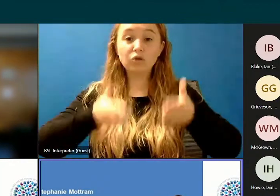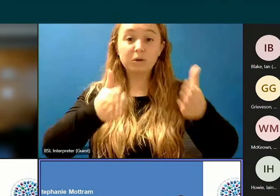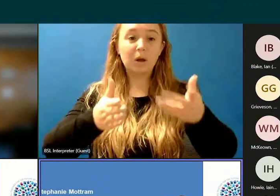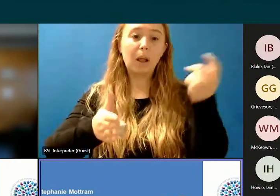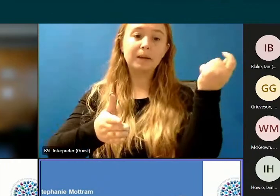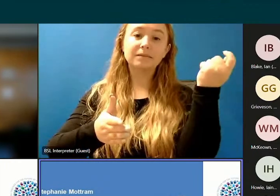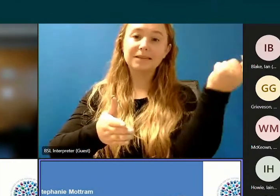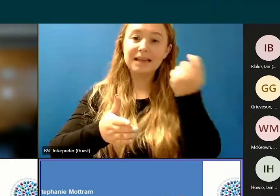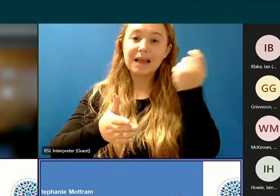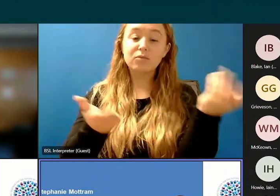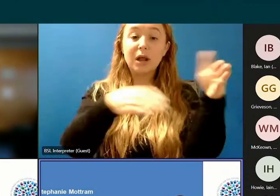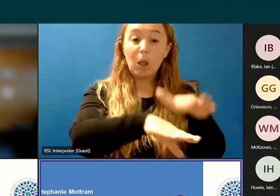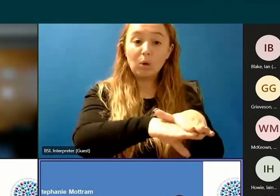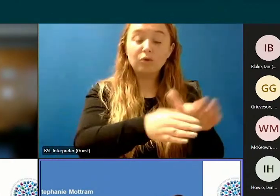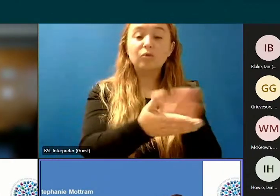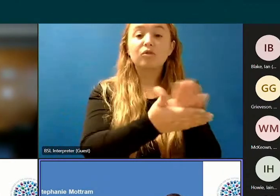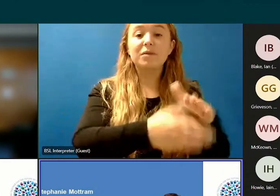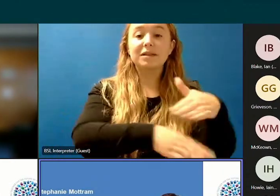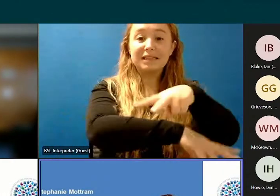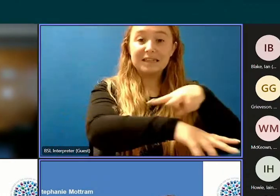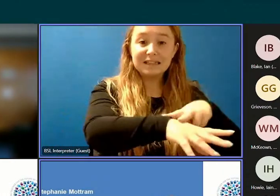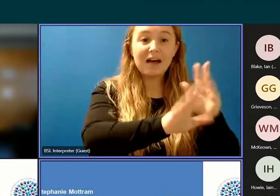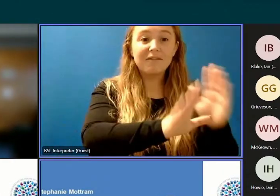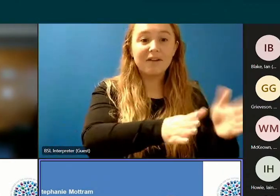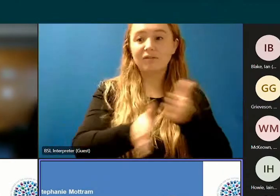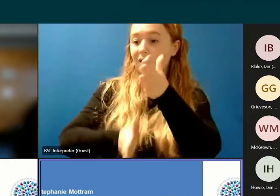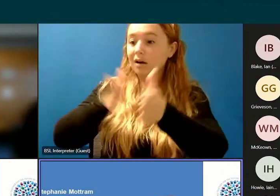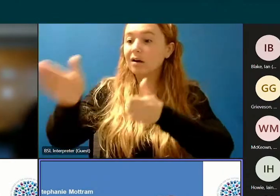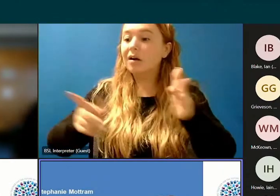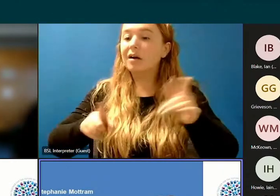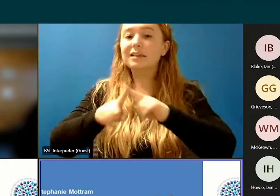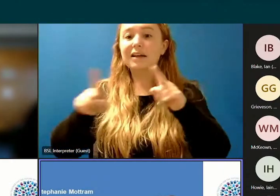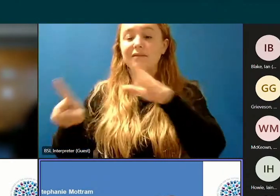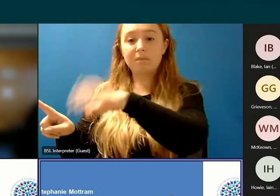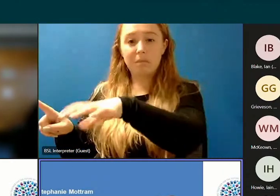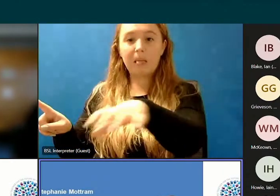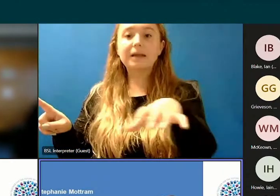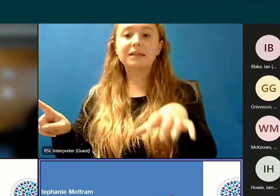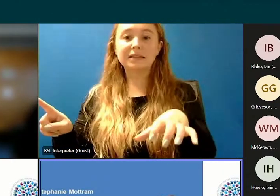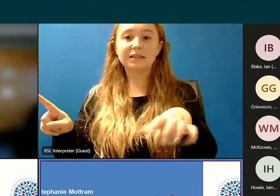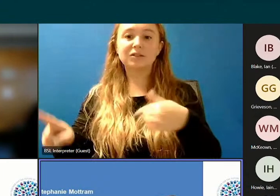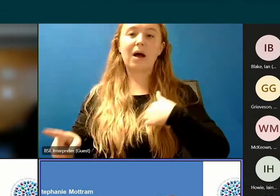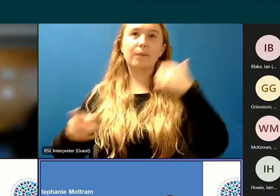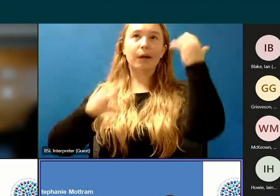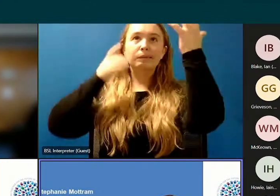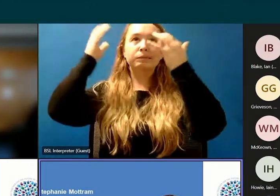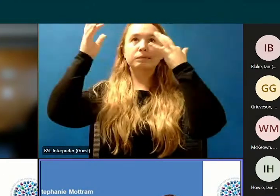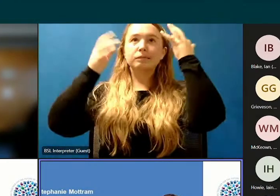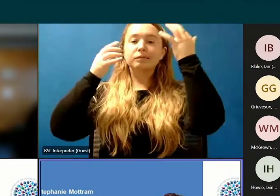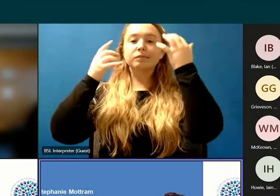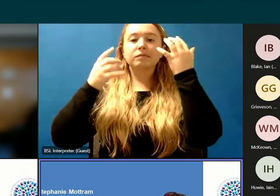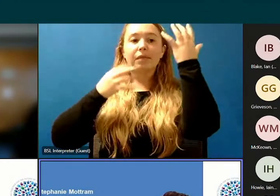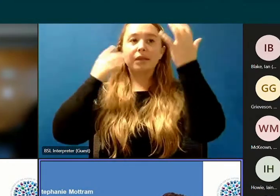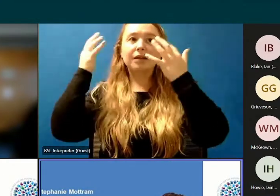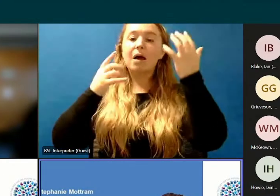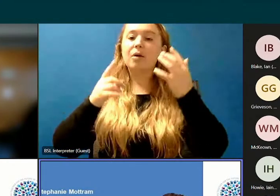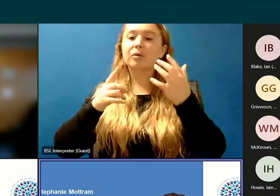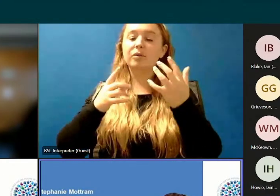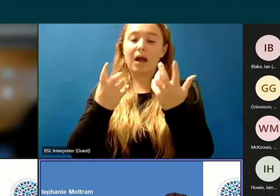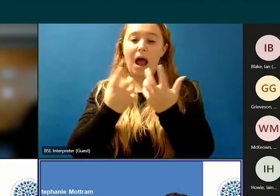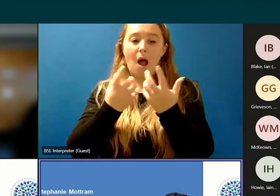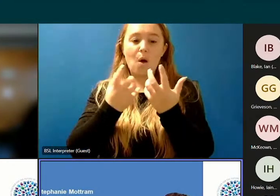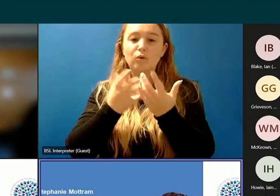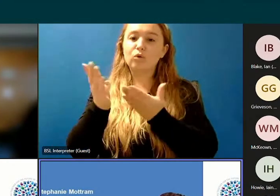closed. So I'll take that away in terms of that, the messaging and how we work with the